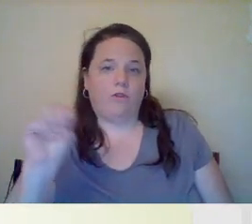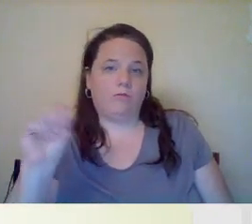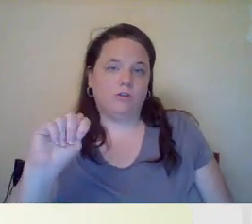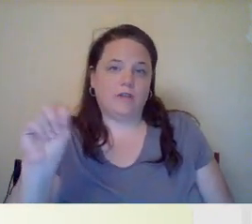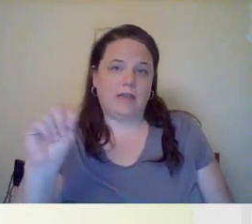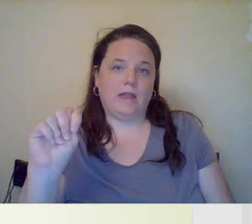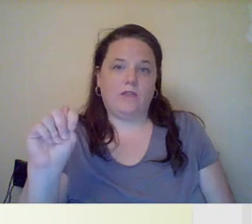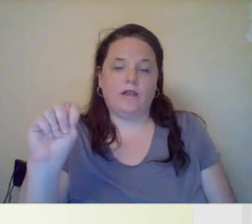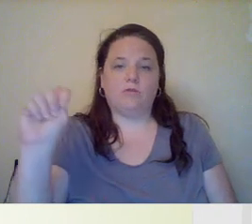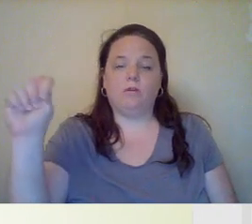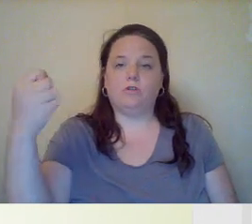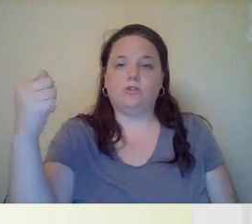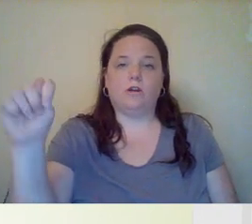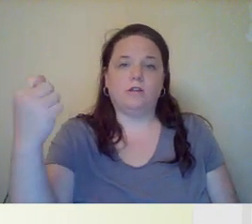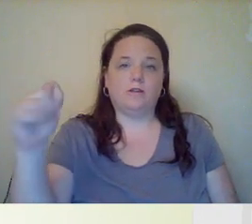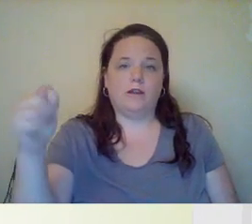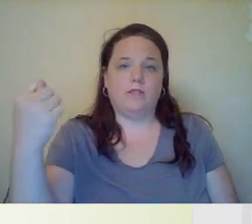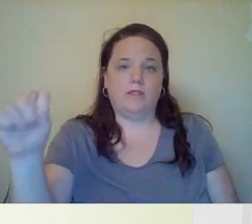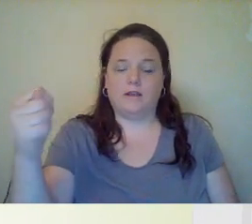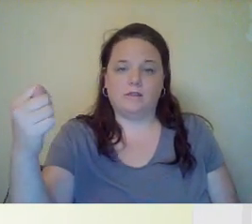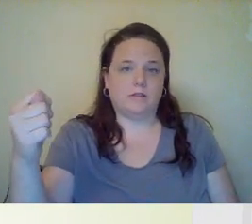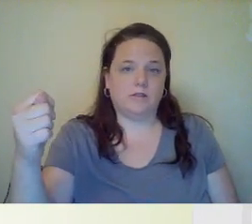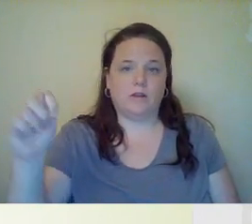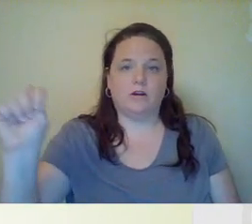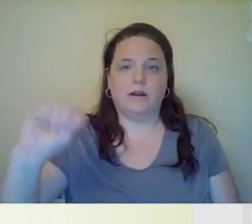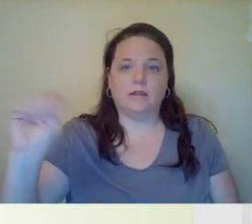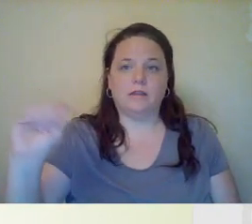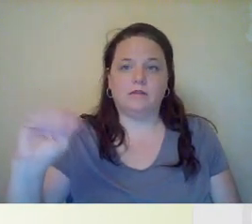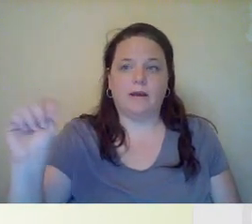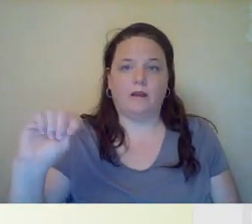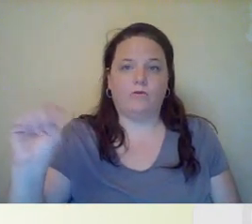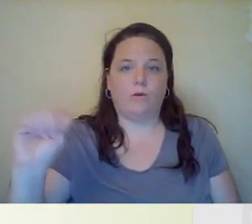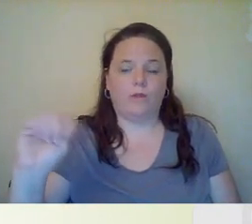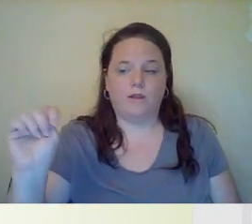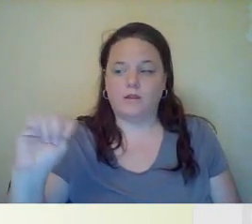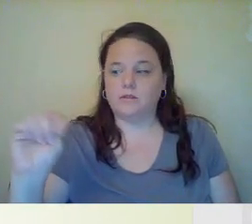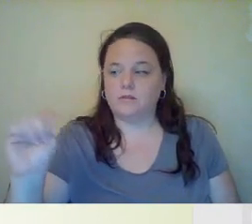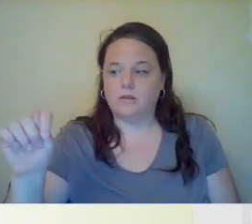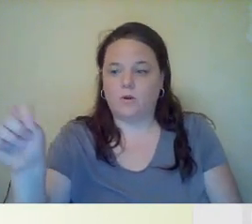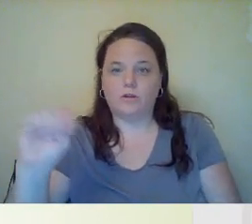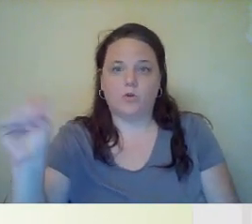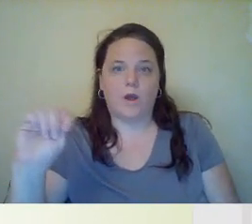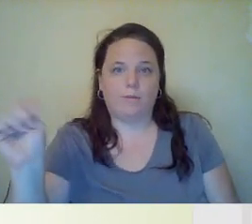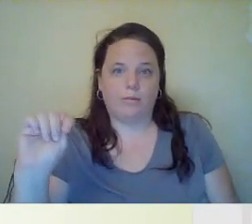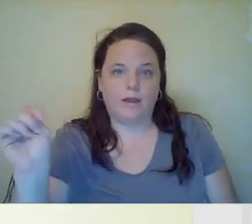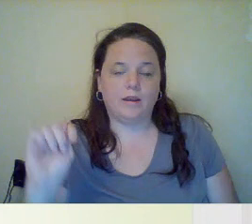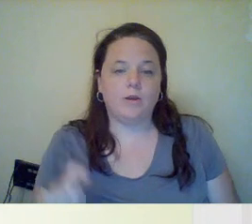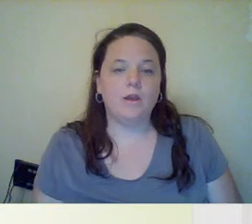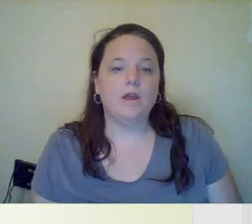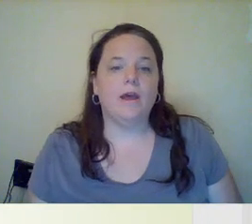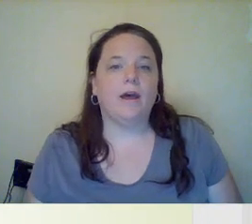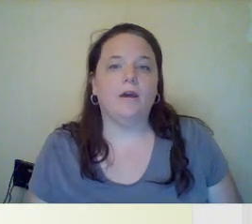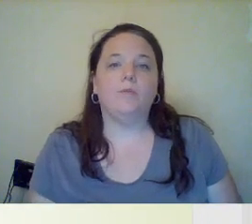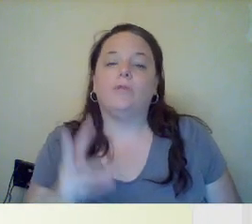for bathroom, you shake it like this. Remember, do not do like this. This is not correct. It's back and forth like this, like a windshield wiper